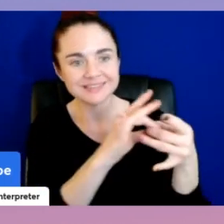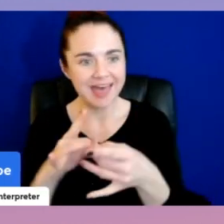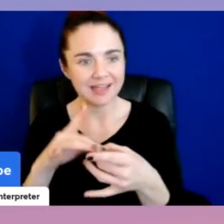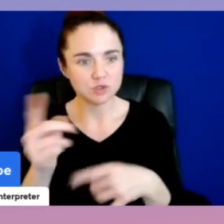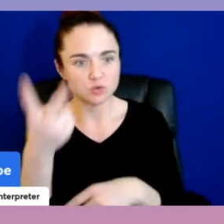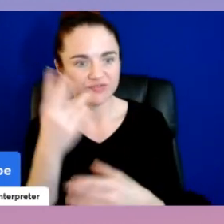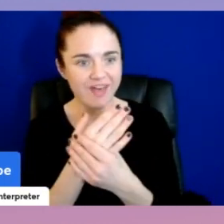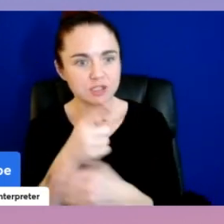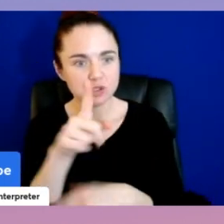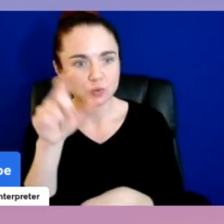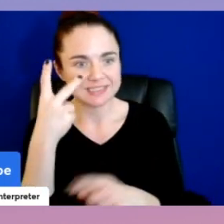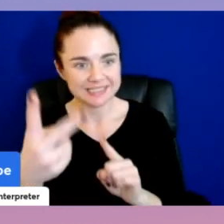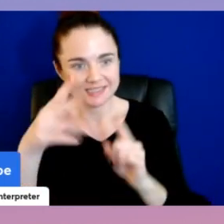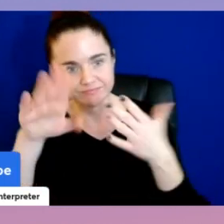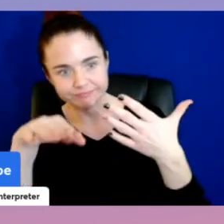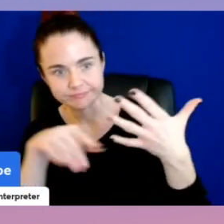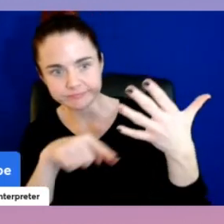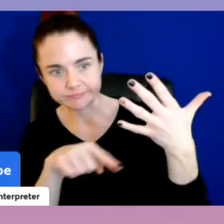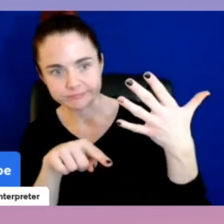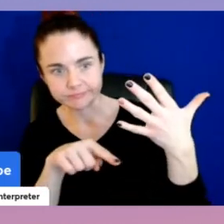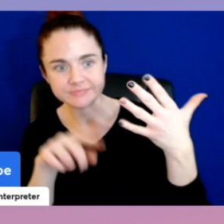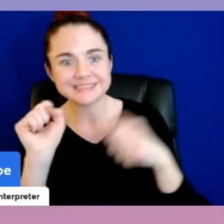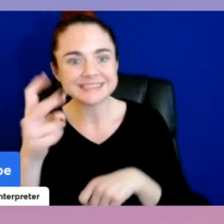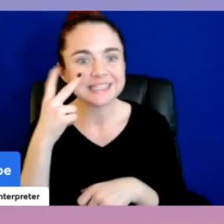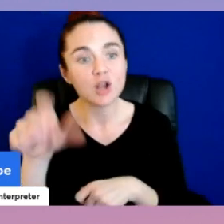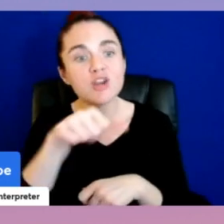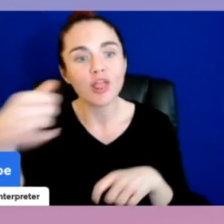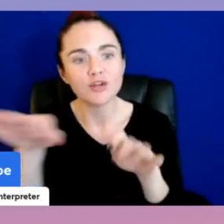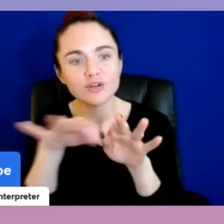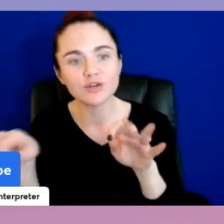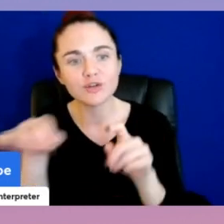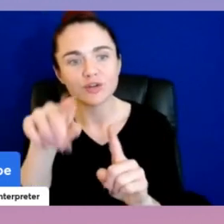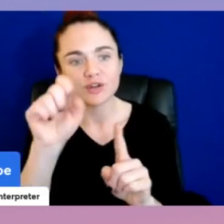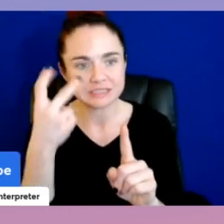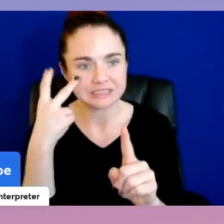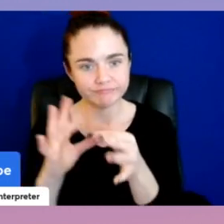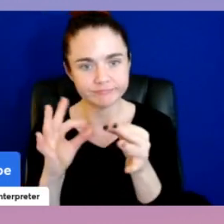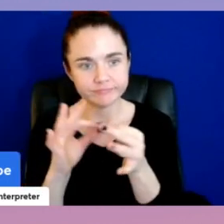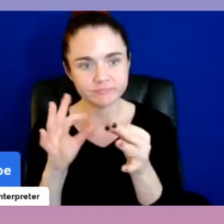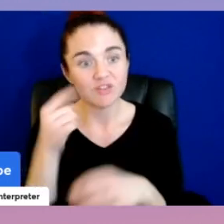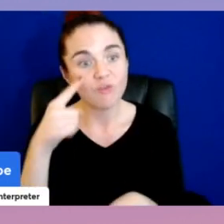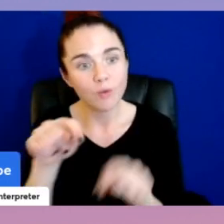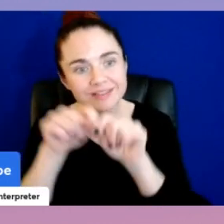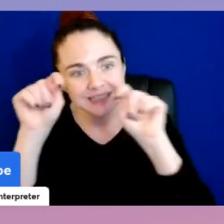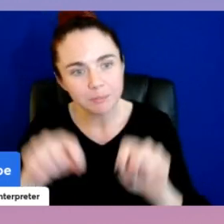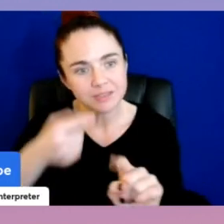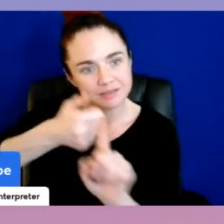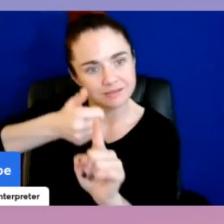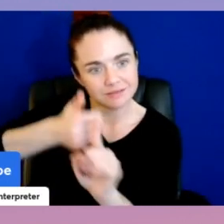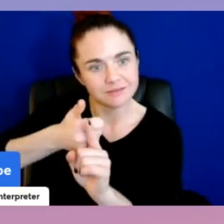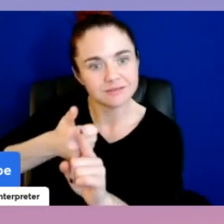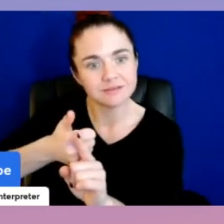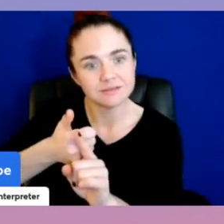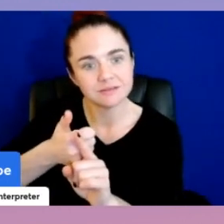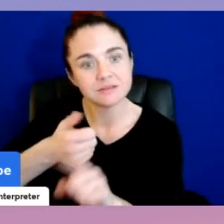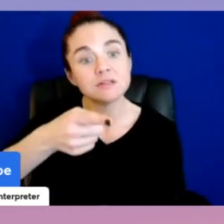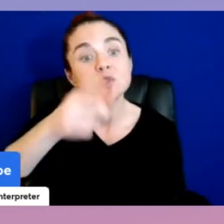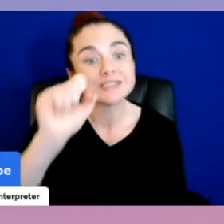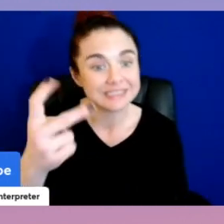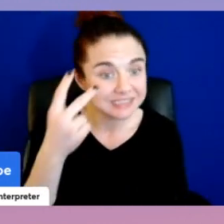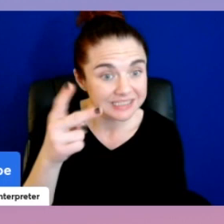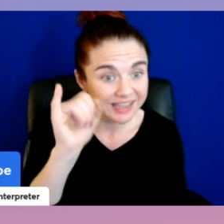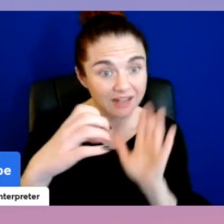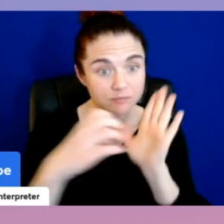see down here. Down here, you see another annotation for our template, and this is what the template looks